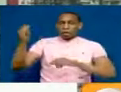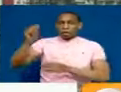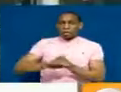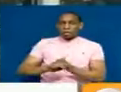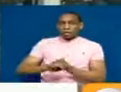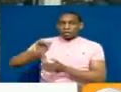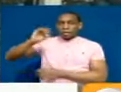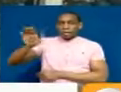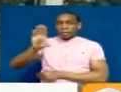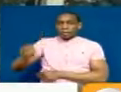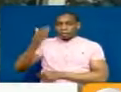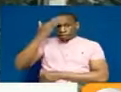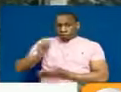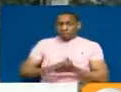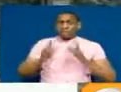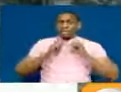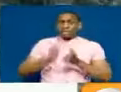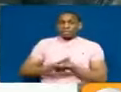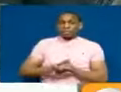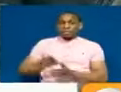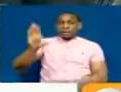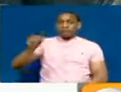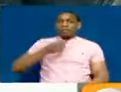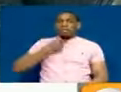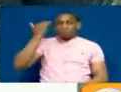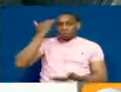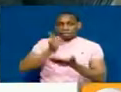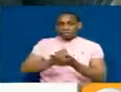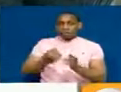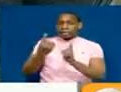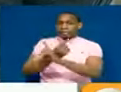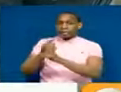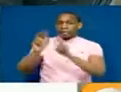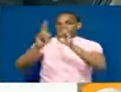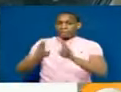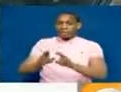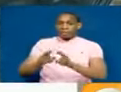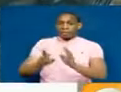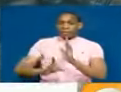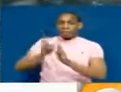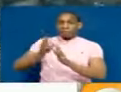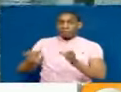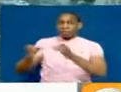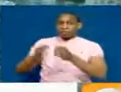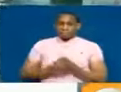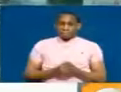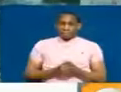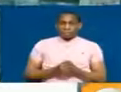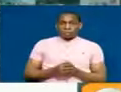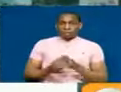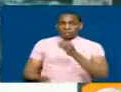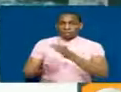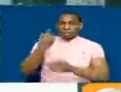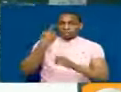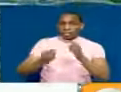of Africa because it hosts the African Union headquarters and other international development agencies.